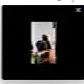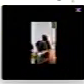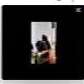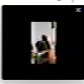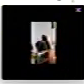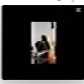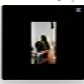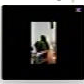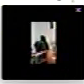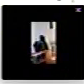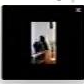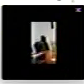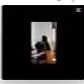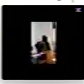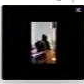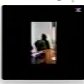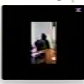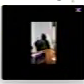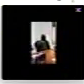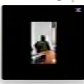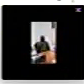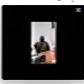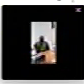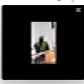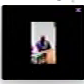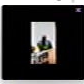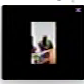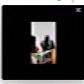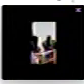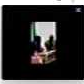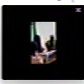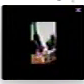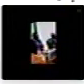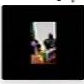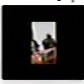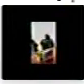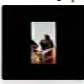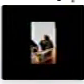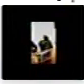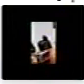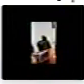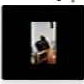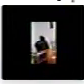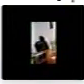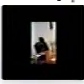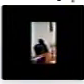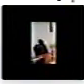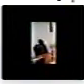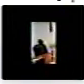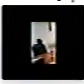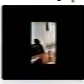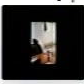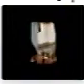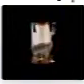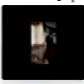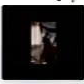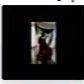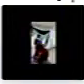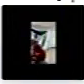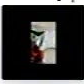devil, you'll be able to come against it and you'll destroy it. The activities and the attacks of Satan. Number